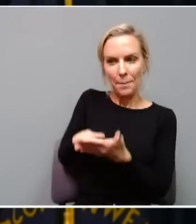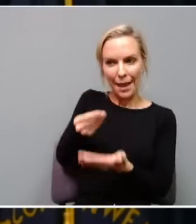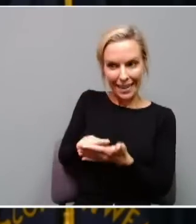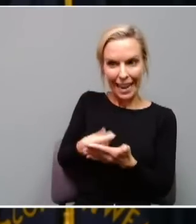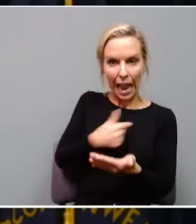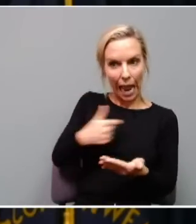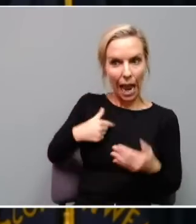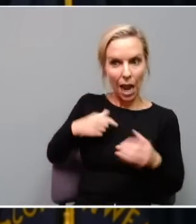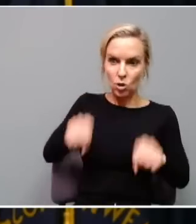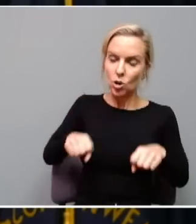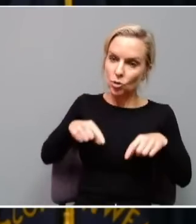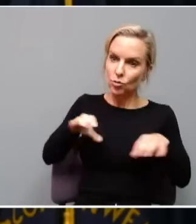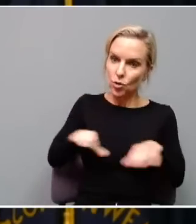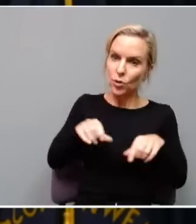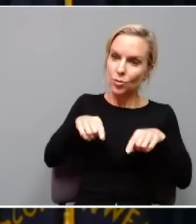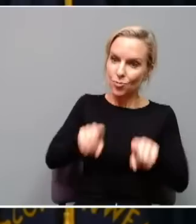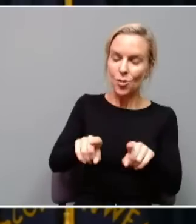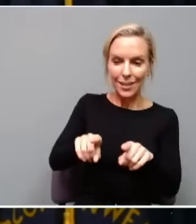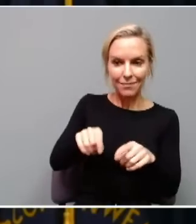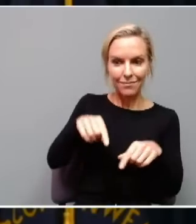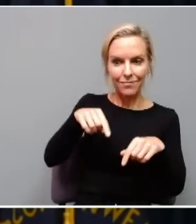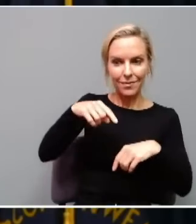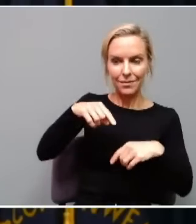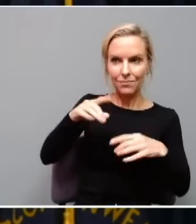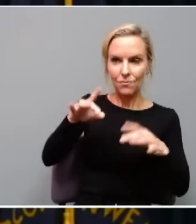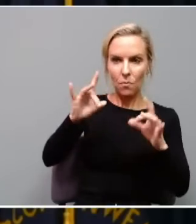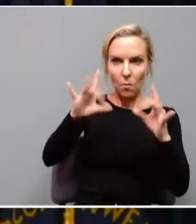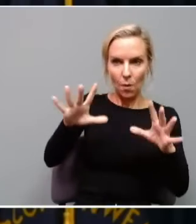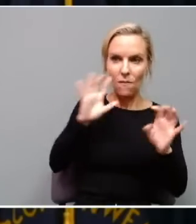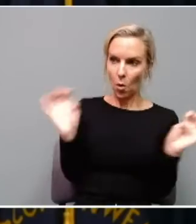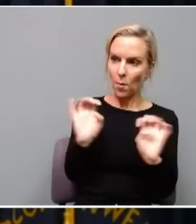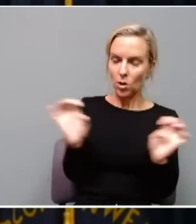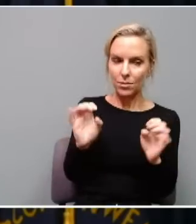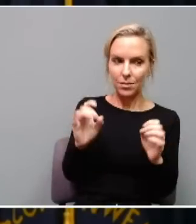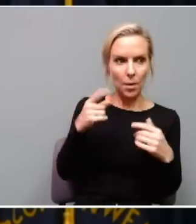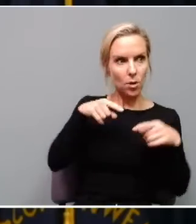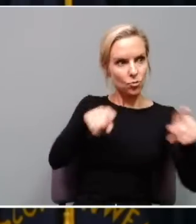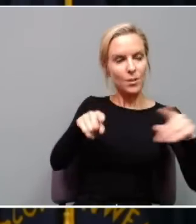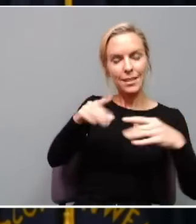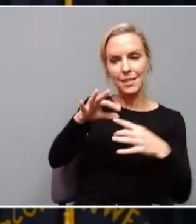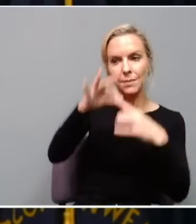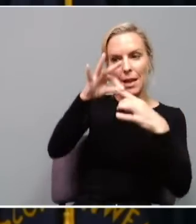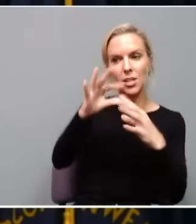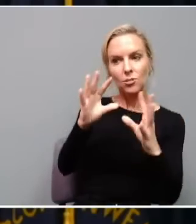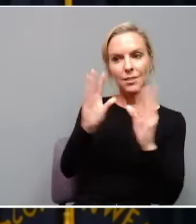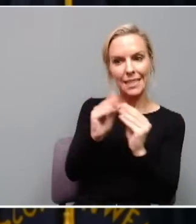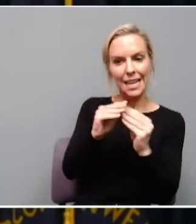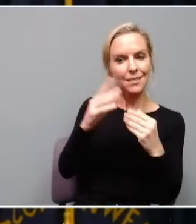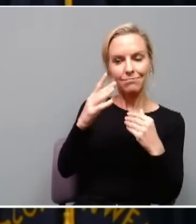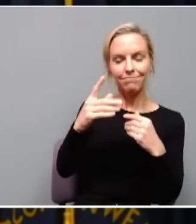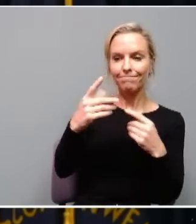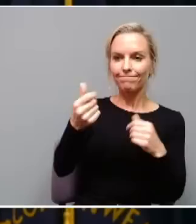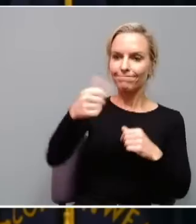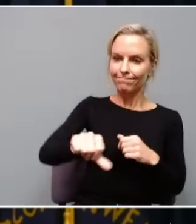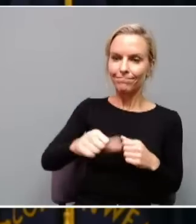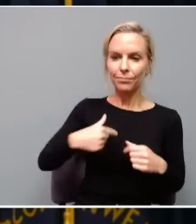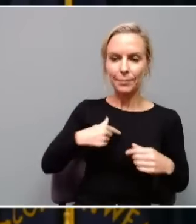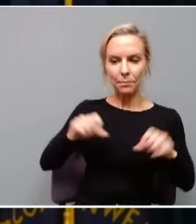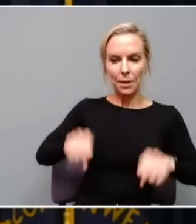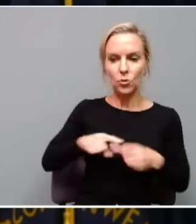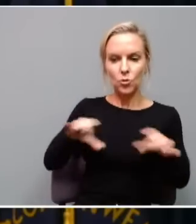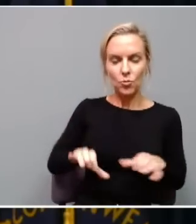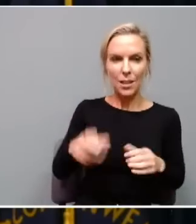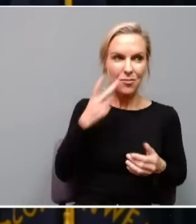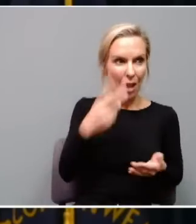the special session. If you look at my call, I even tried to use the $69 million for a wider variety of things, and